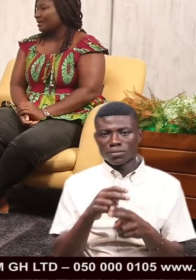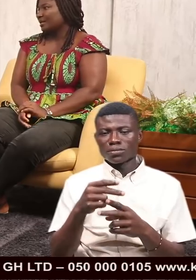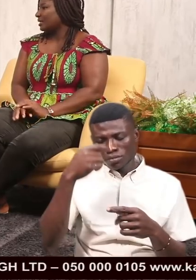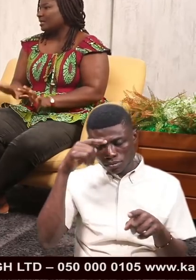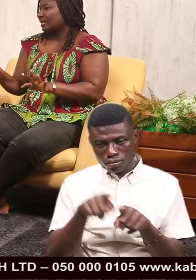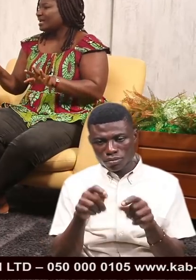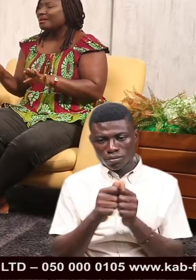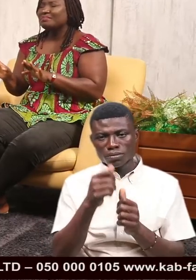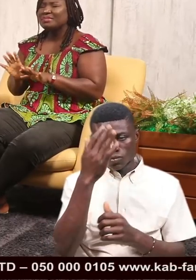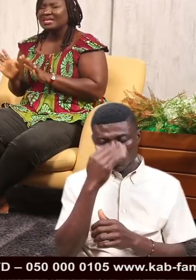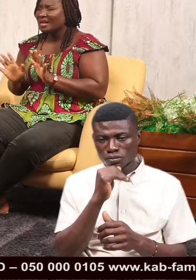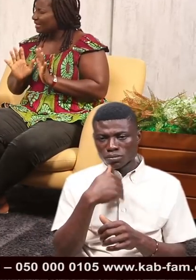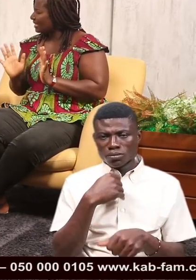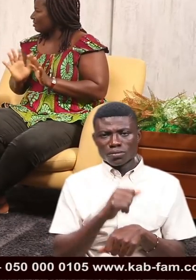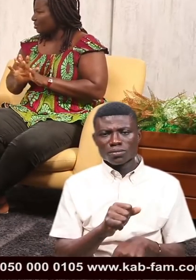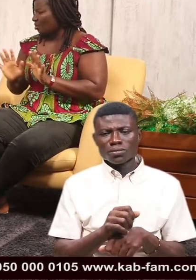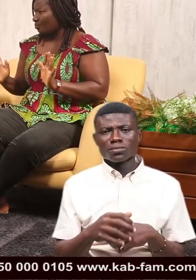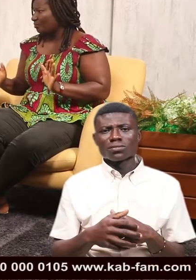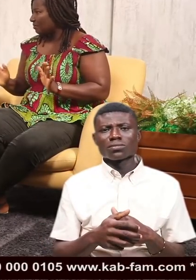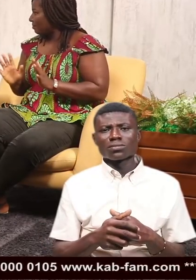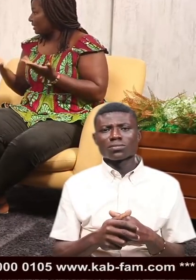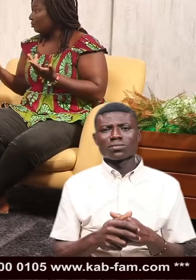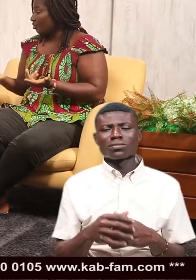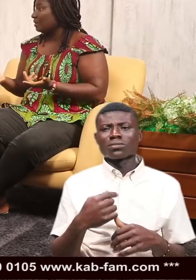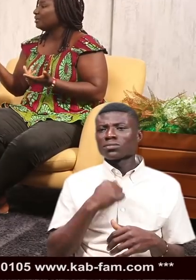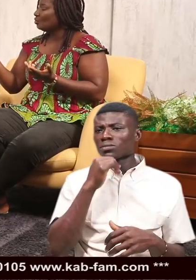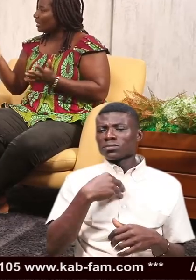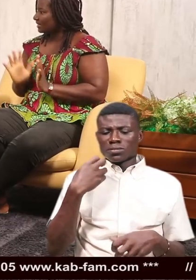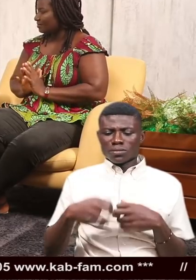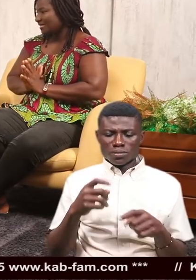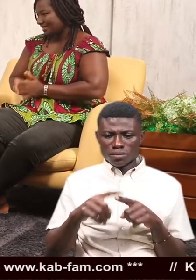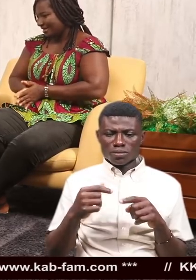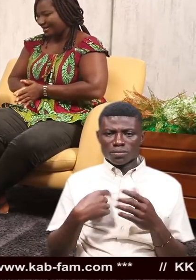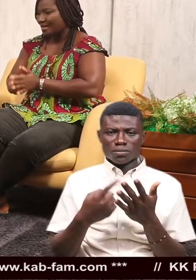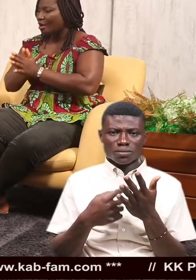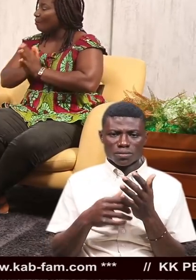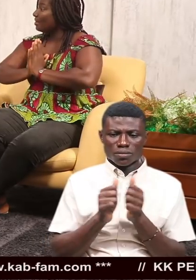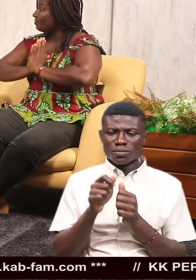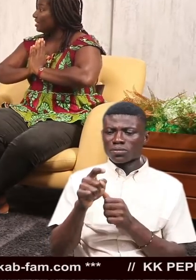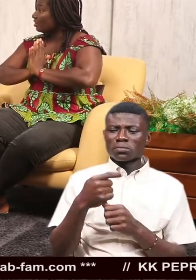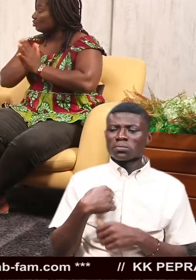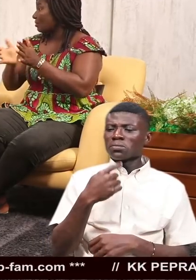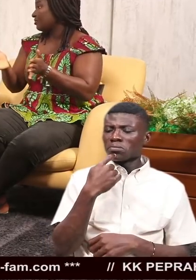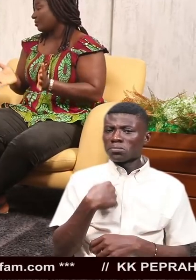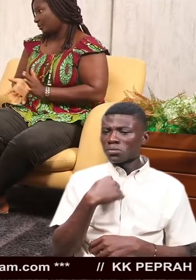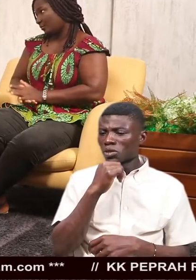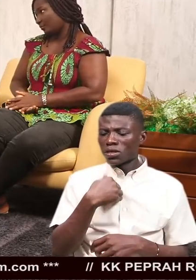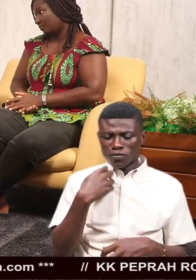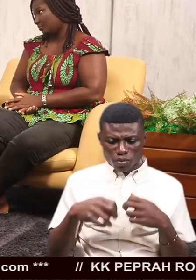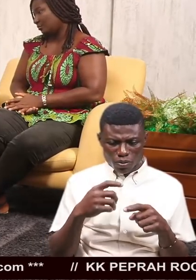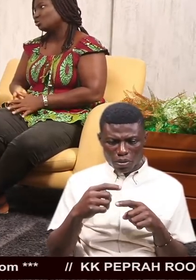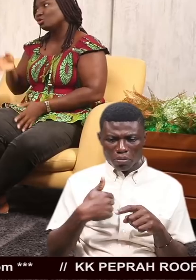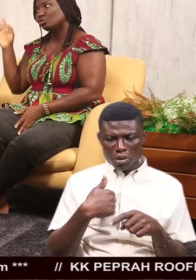ana na na ya mi na me kasa mi wo problem mi ni problem mi no kasa mi se mi ye adwuma mi hwe me